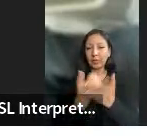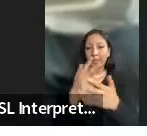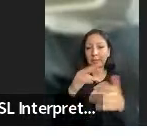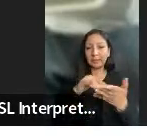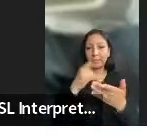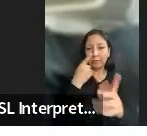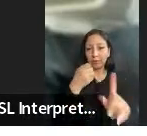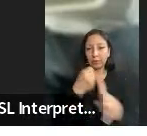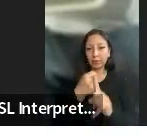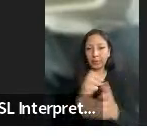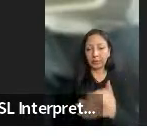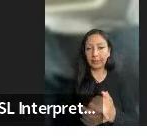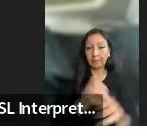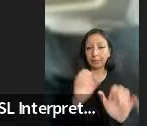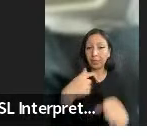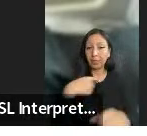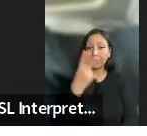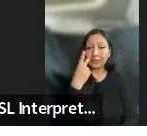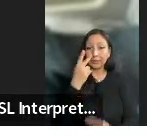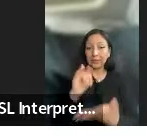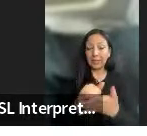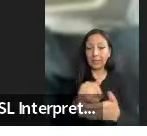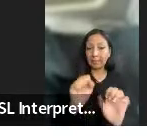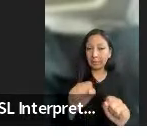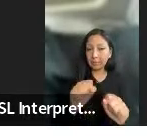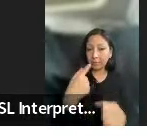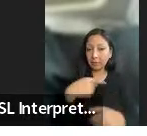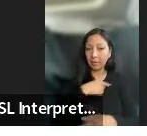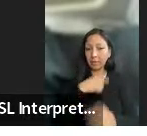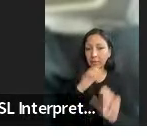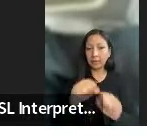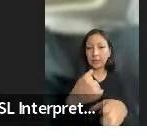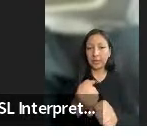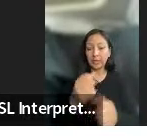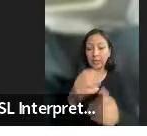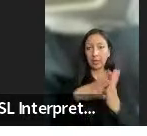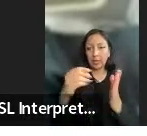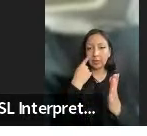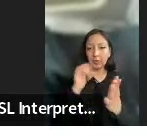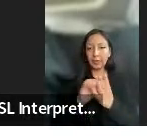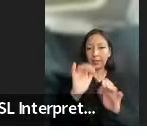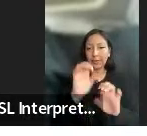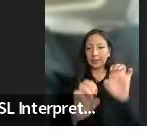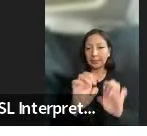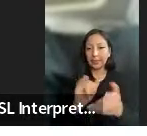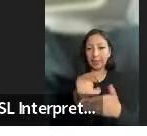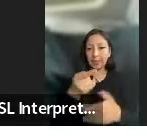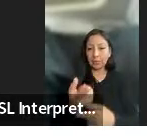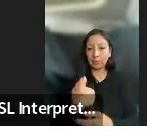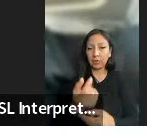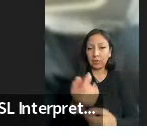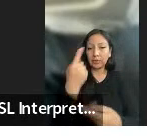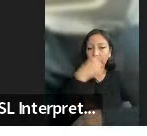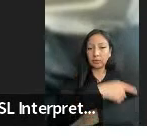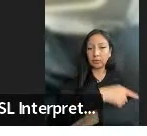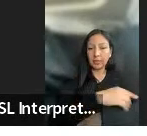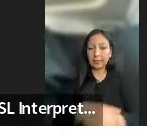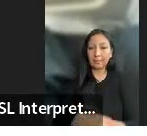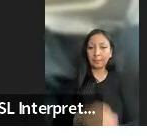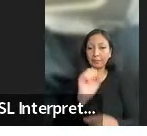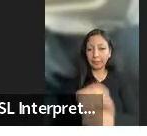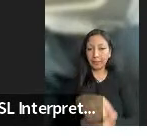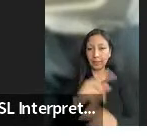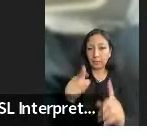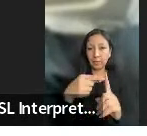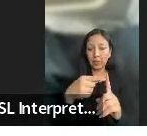impact. Okay, could we see that? Is it possible for us to get a copy of that assessment that you've done to date? Absolutely.